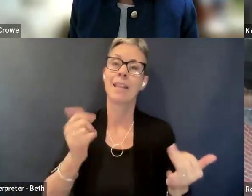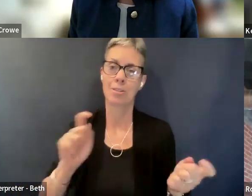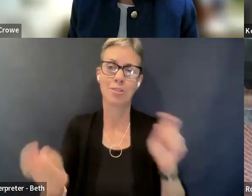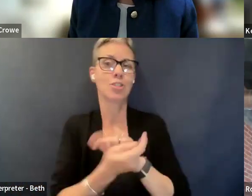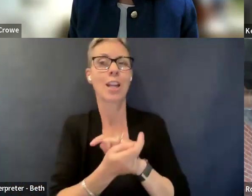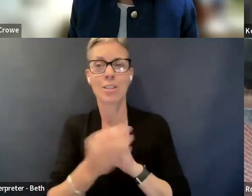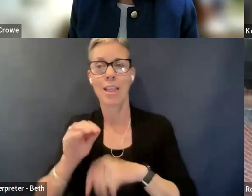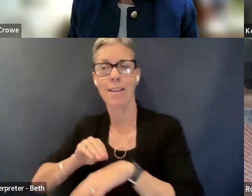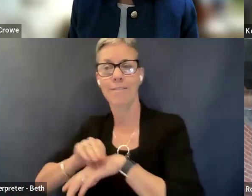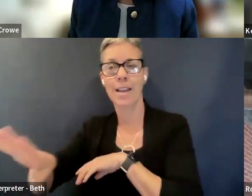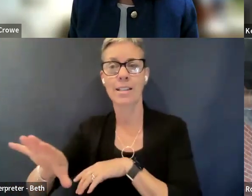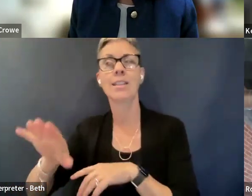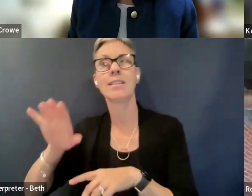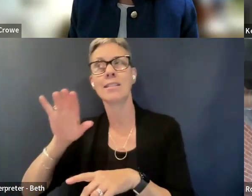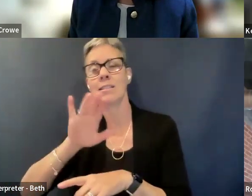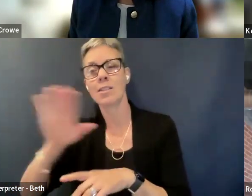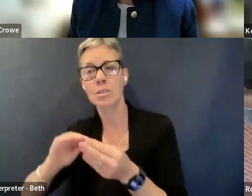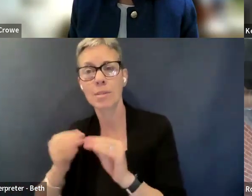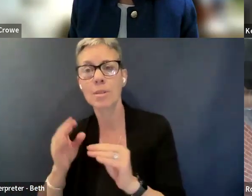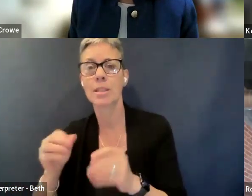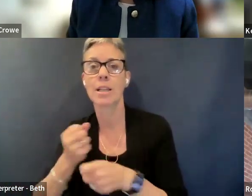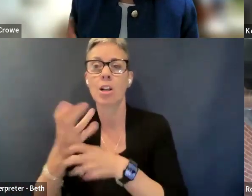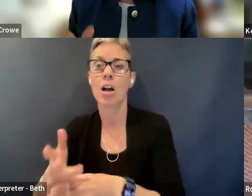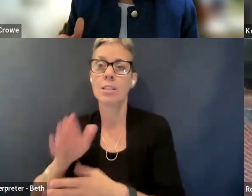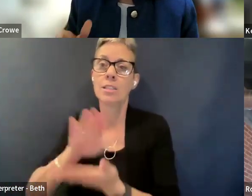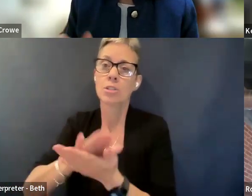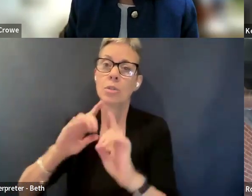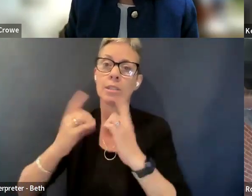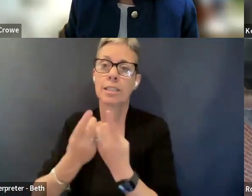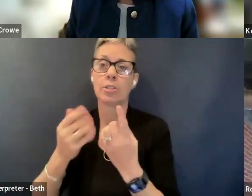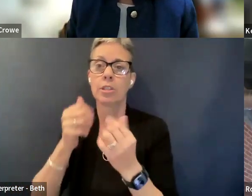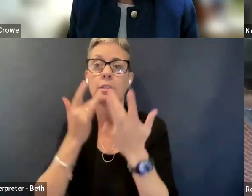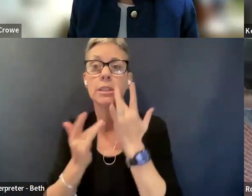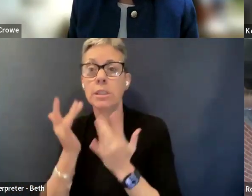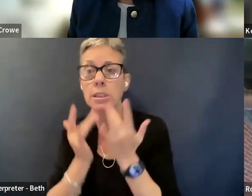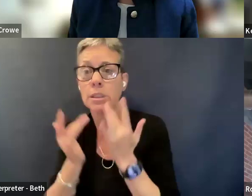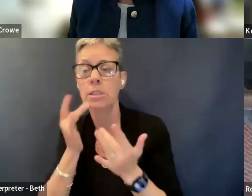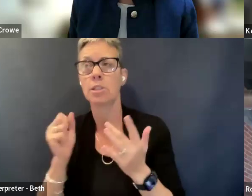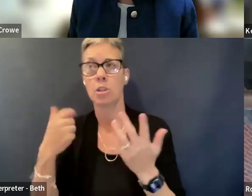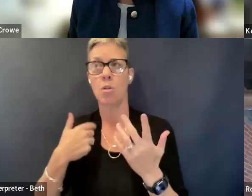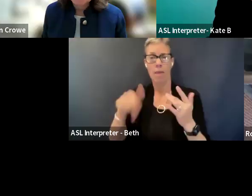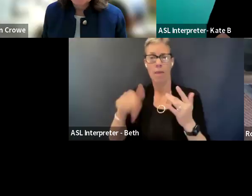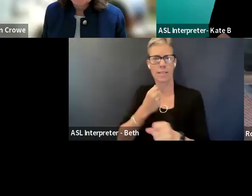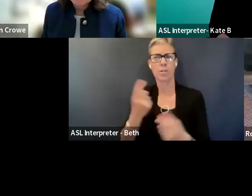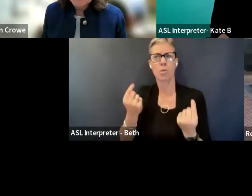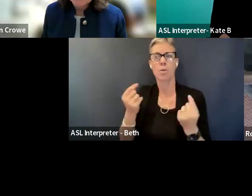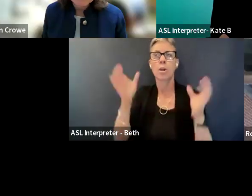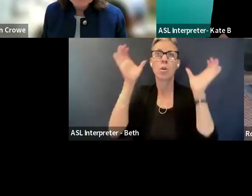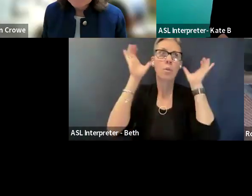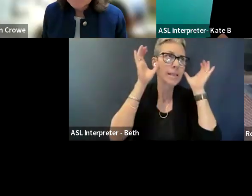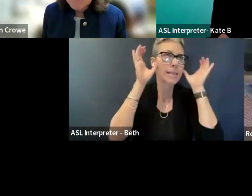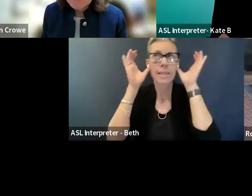also, and is causing some strains on school districts. So we're doing a lot of listening this year to our